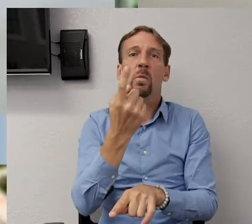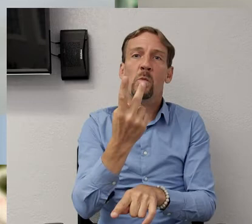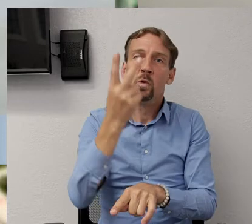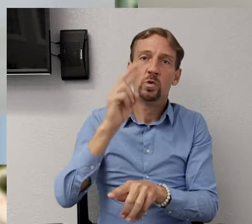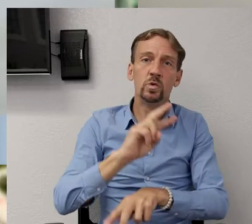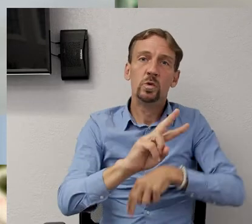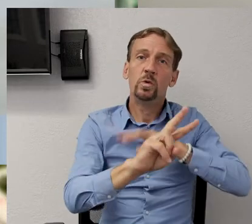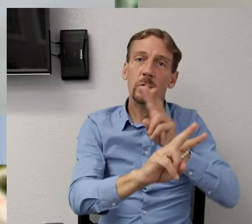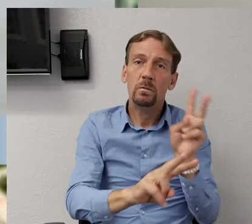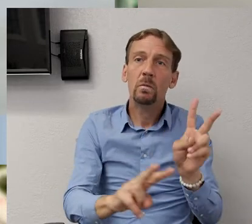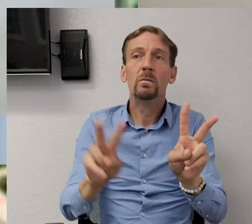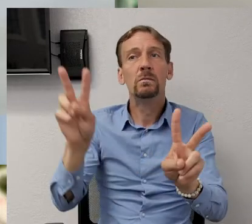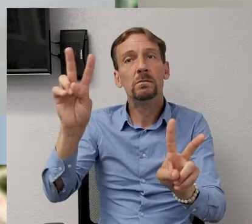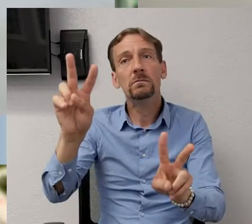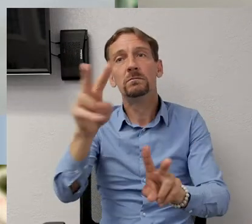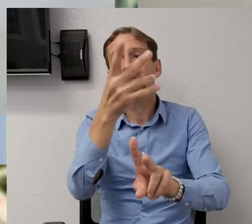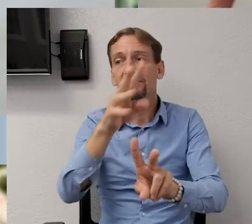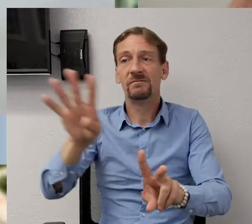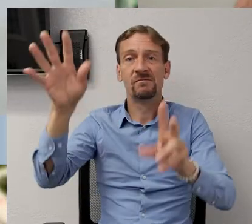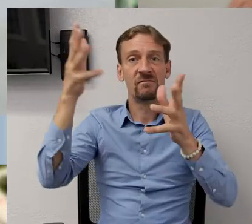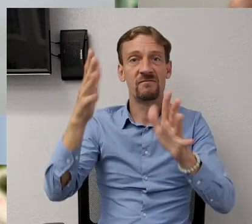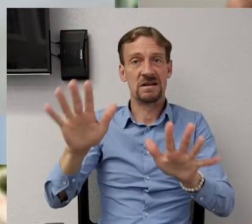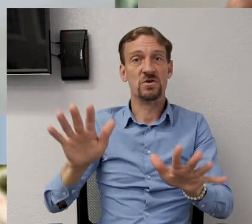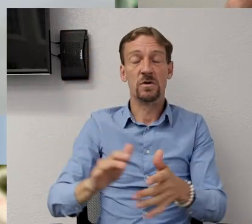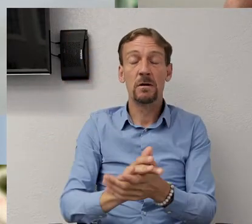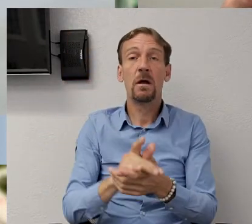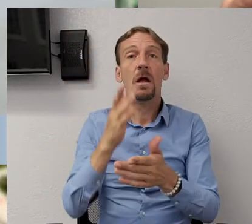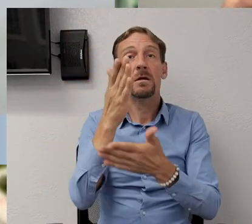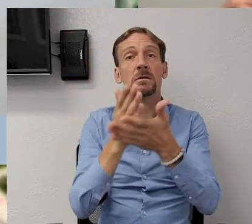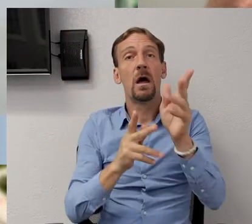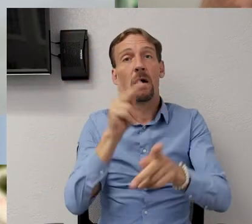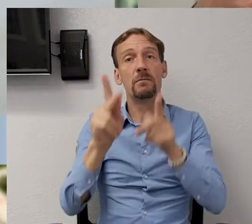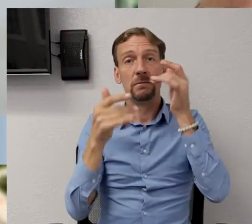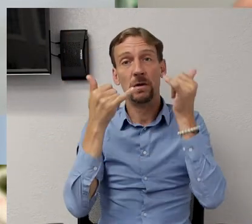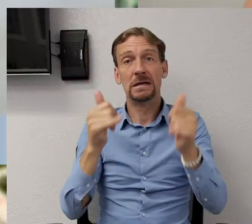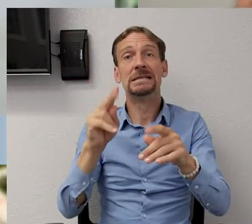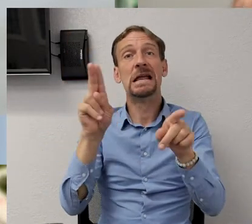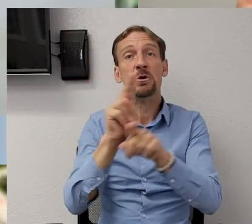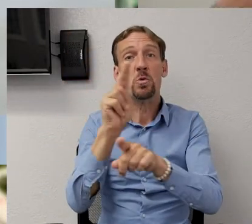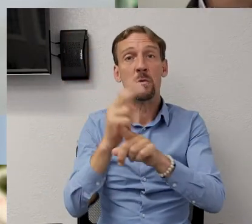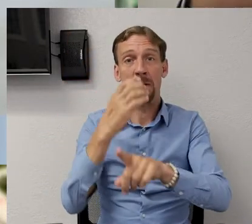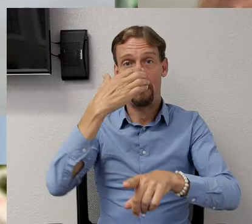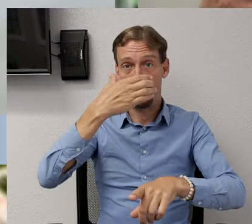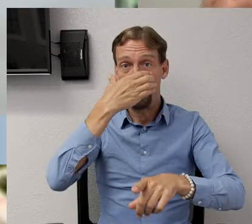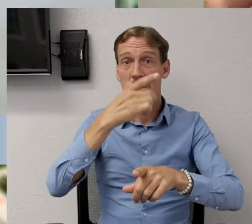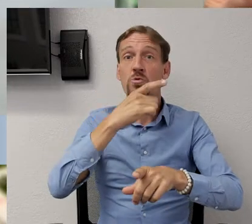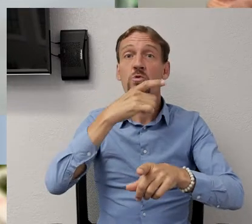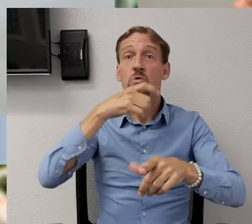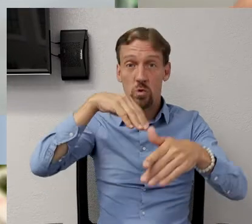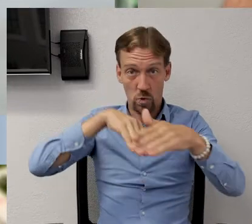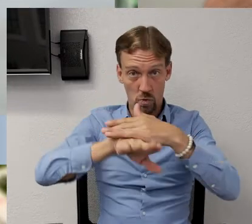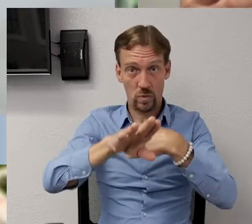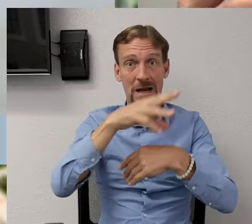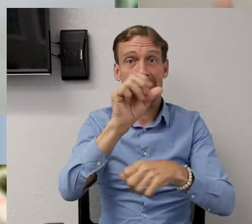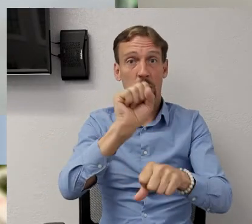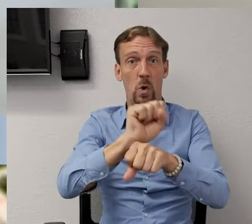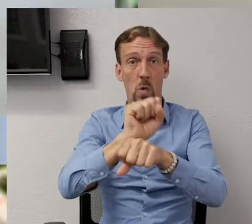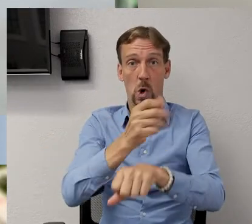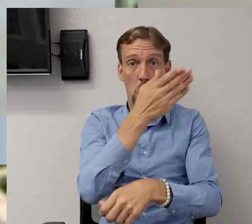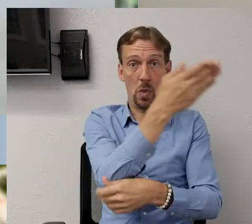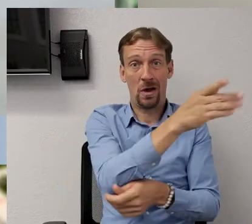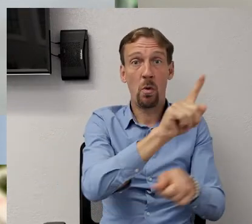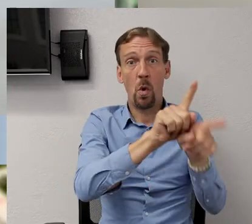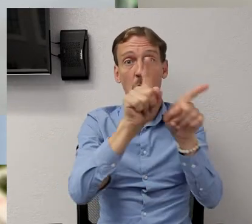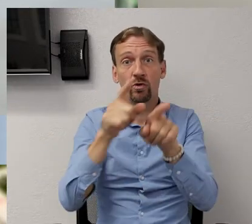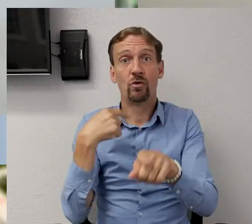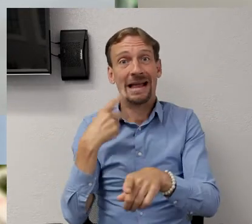the essential workplaces that have stayed open, folks are wearing masks, both the people that are going in and the people that work there, and all of those